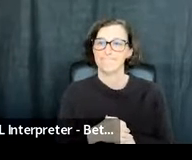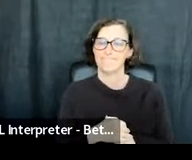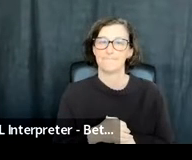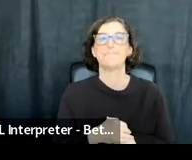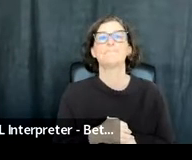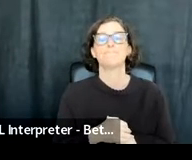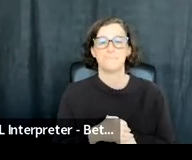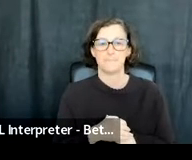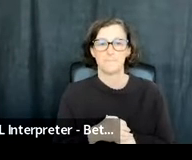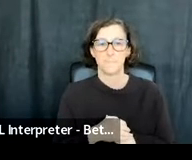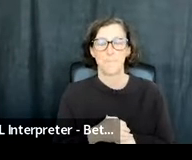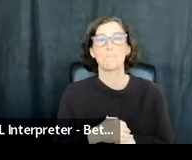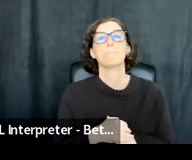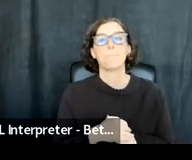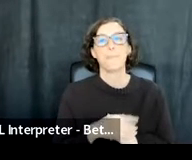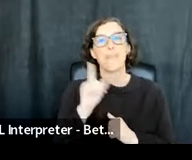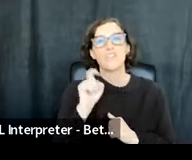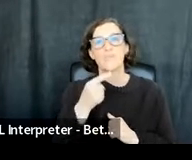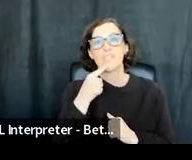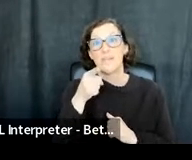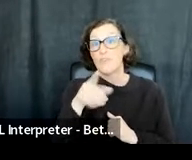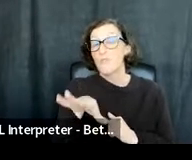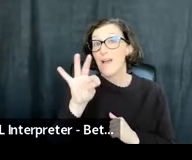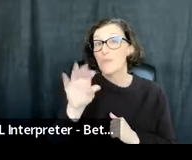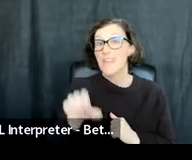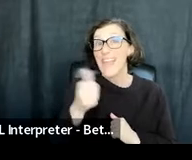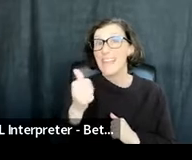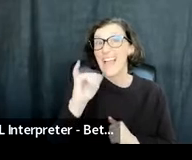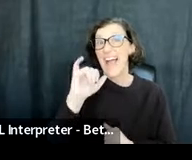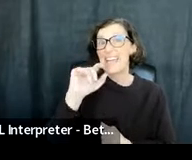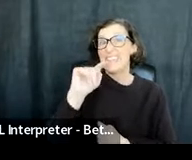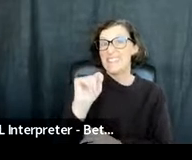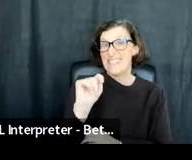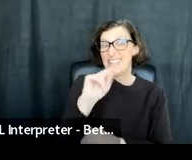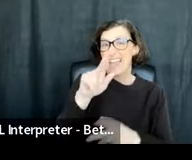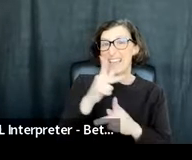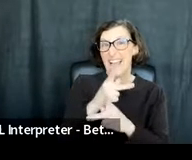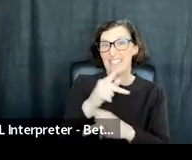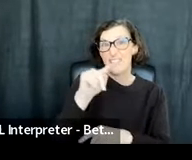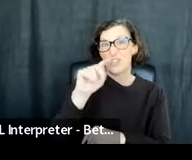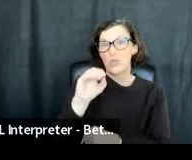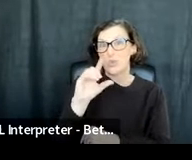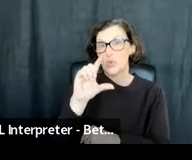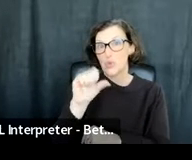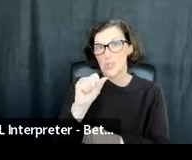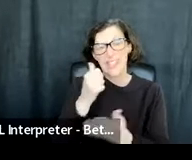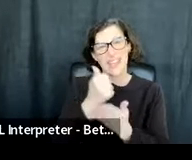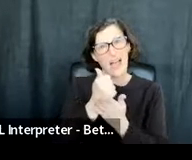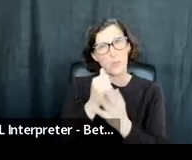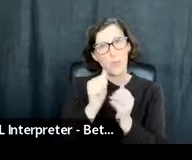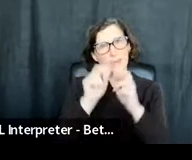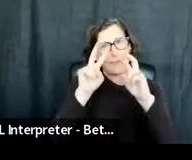course. Repeat the question. Absolutely. It says, have you found any IT-based or IT type tools helpful in the assessment